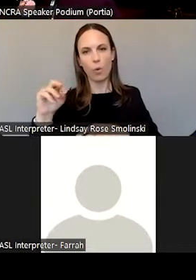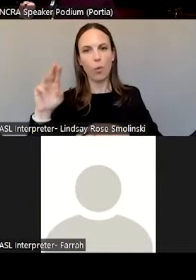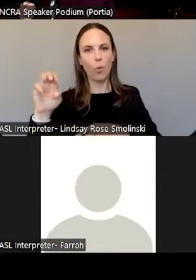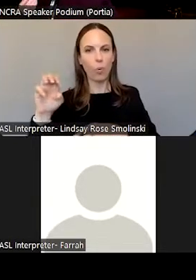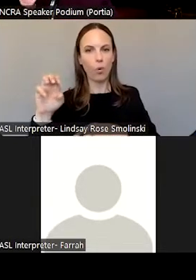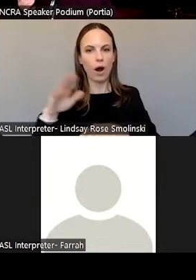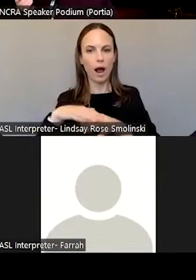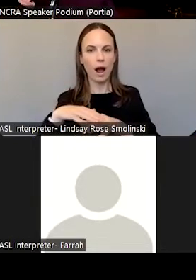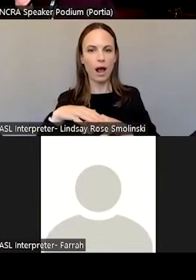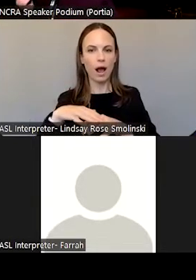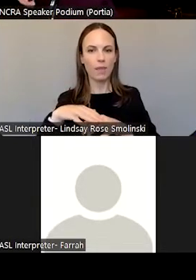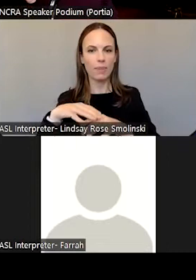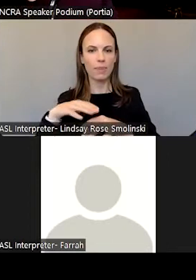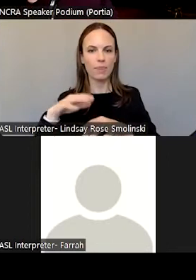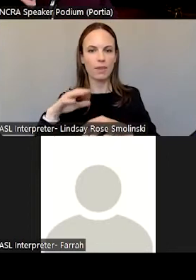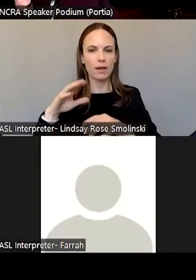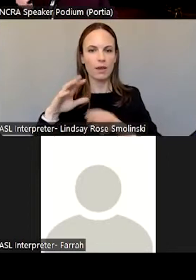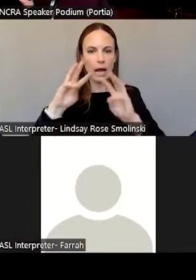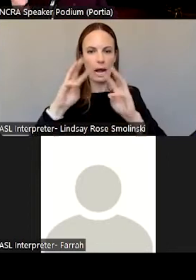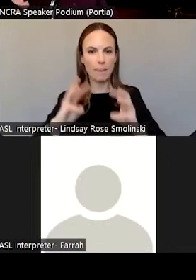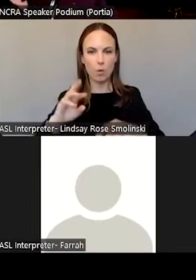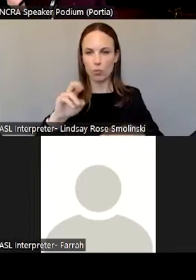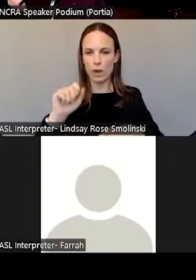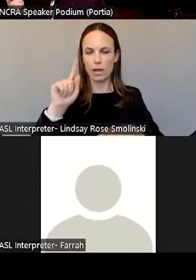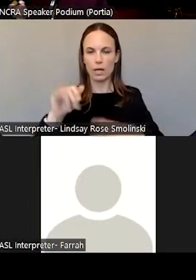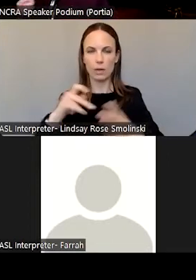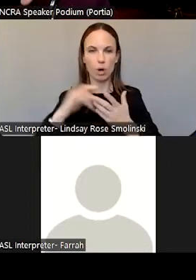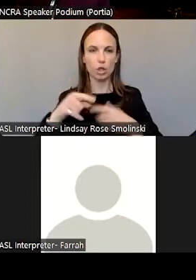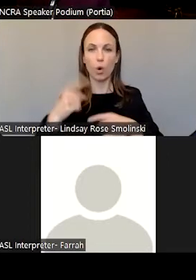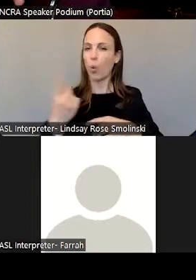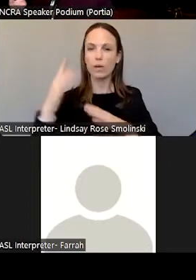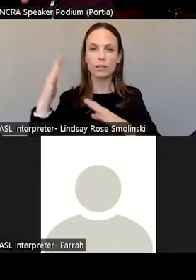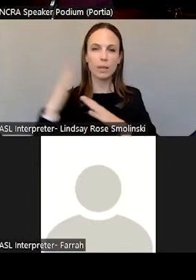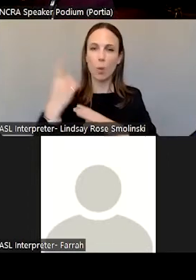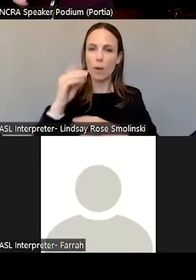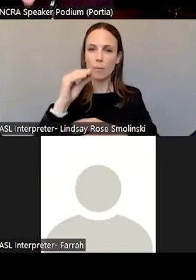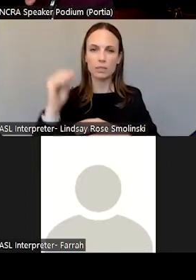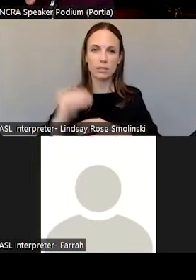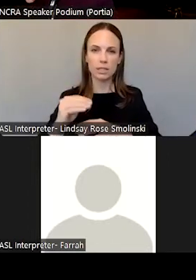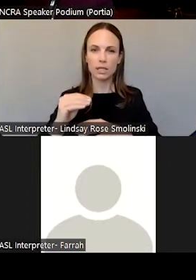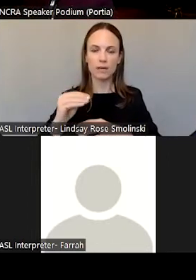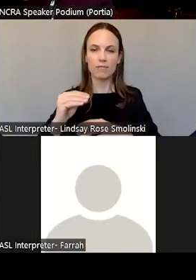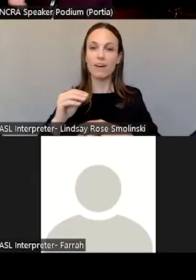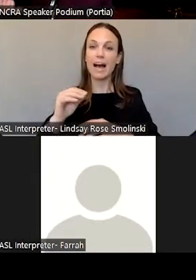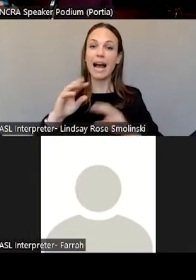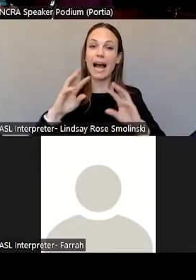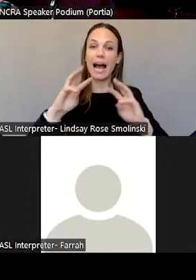Reality Project. And she's always been among the top 1% of climate reality